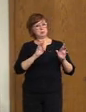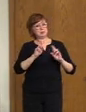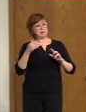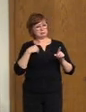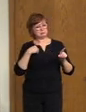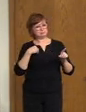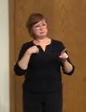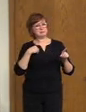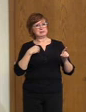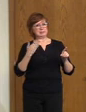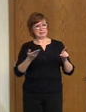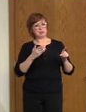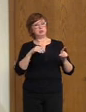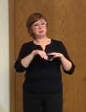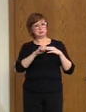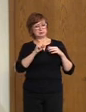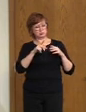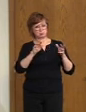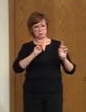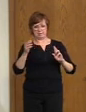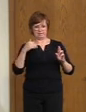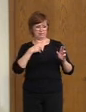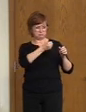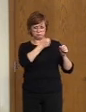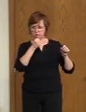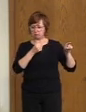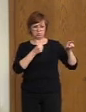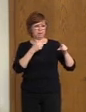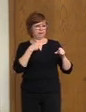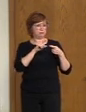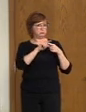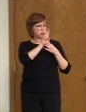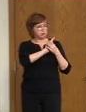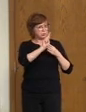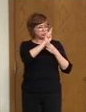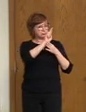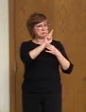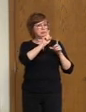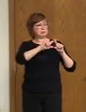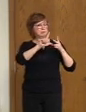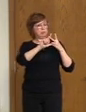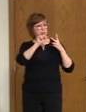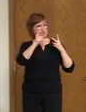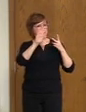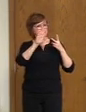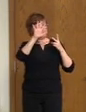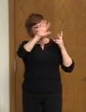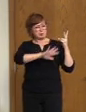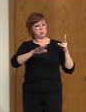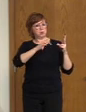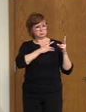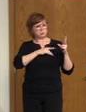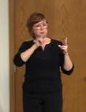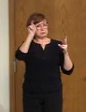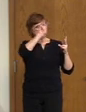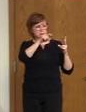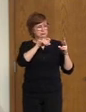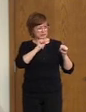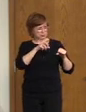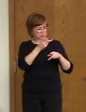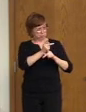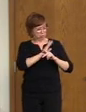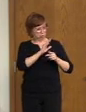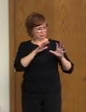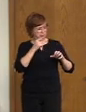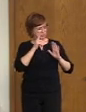have low temperature freezers in our province already that are used in universities and labs across the province, so that we will take advantage of that